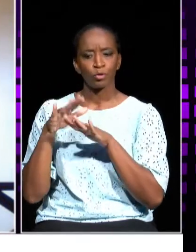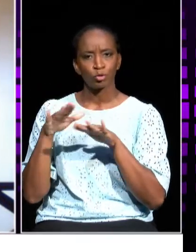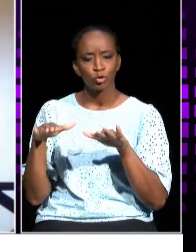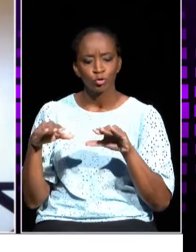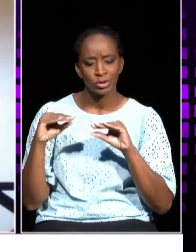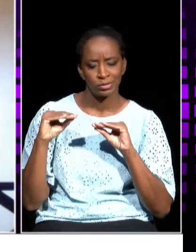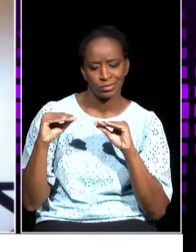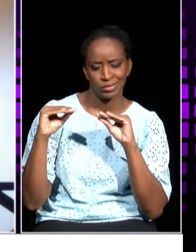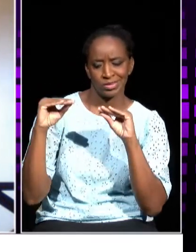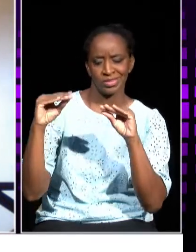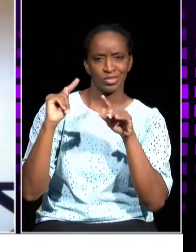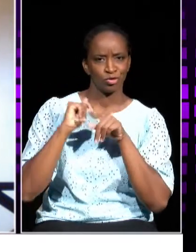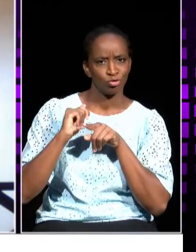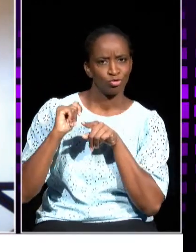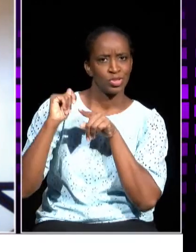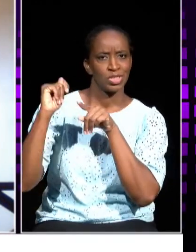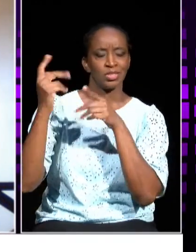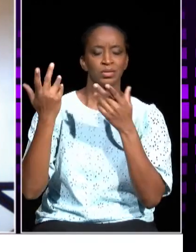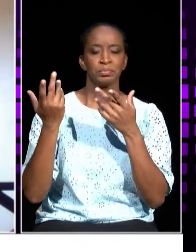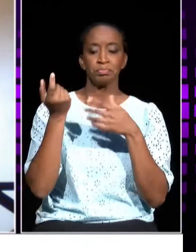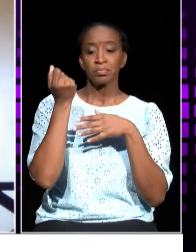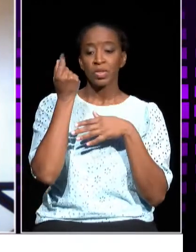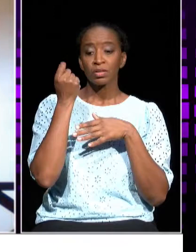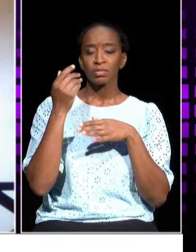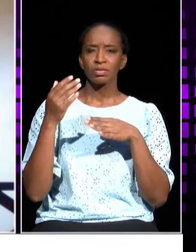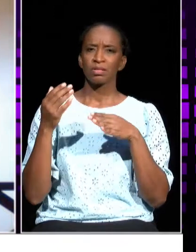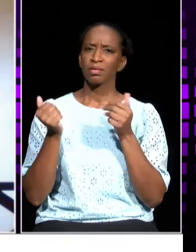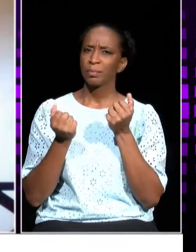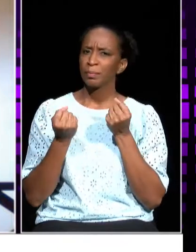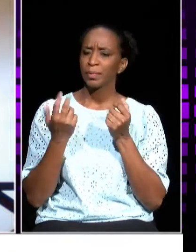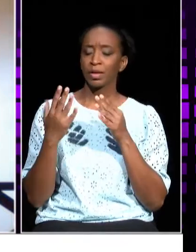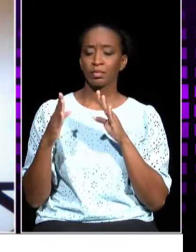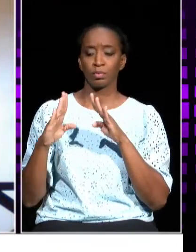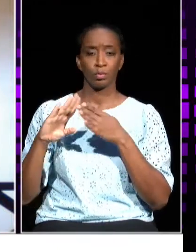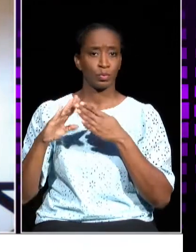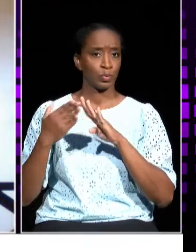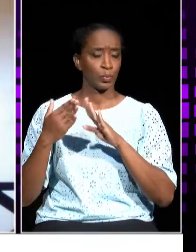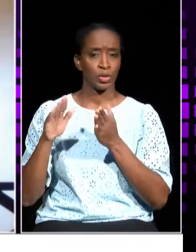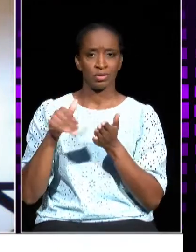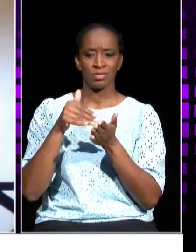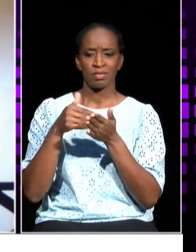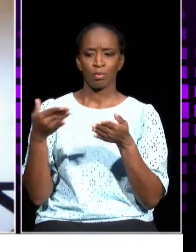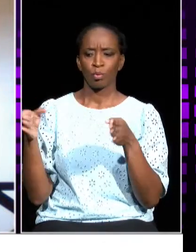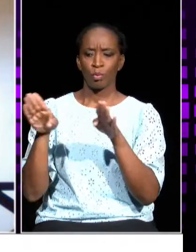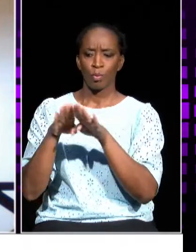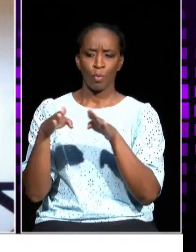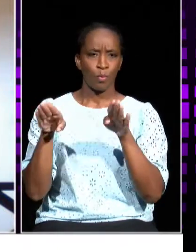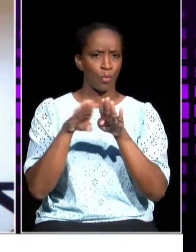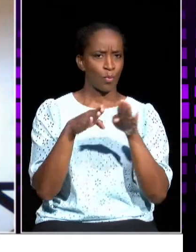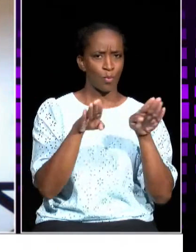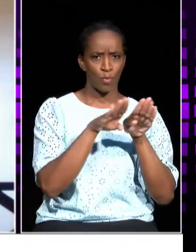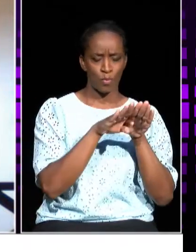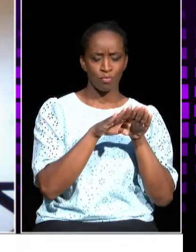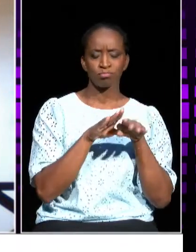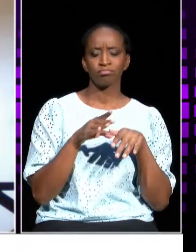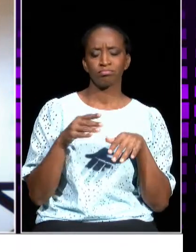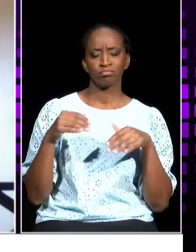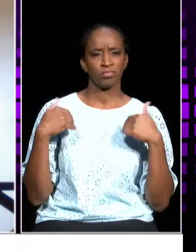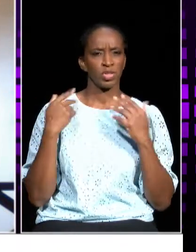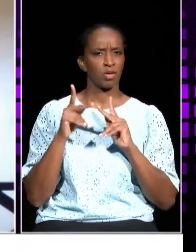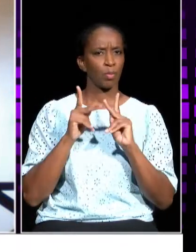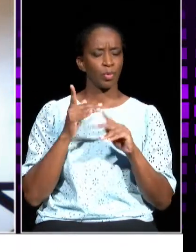of the majority of community centers on the island, where young people are no longer congregating and doing positive things